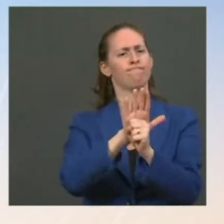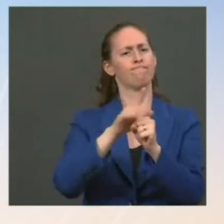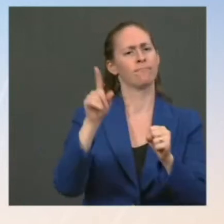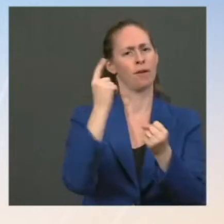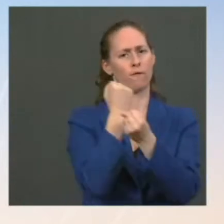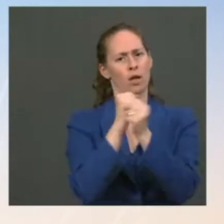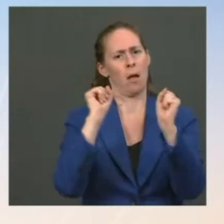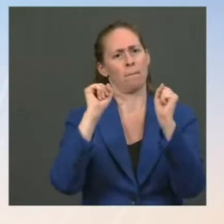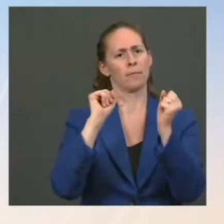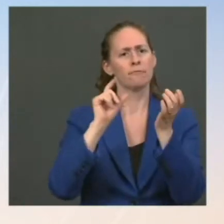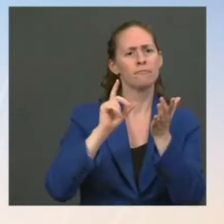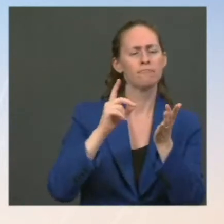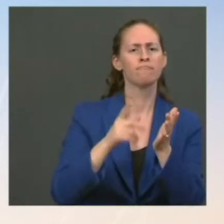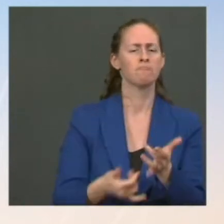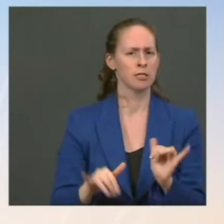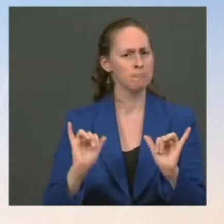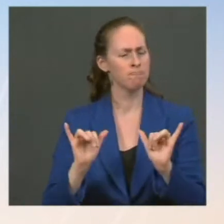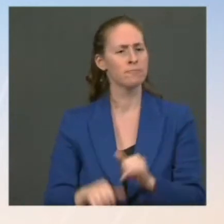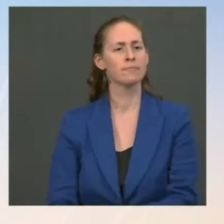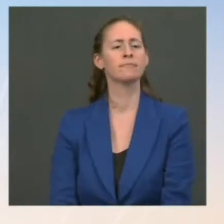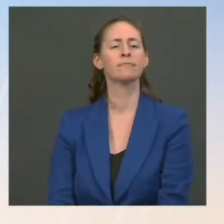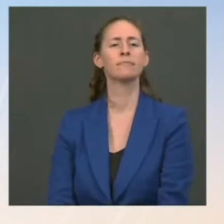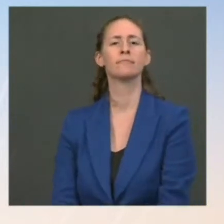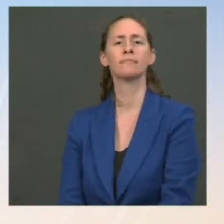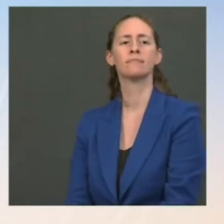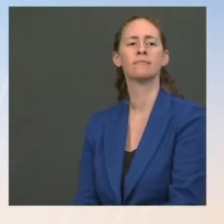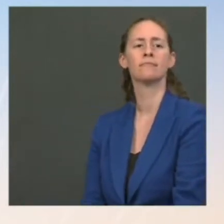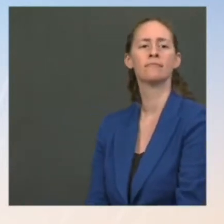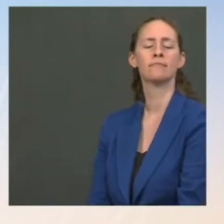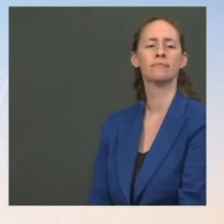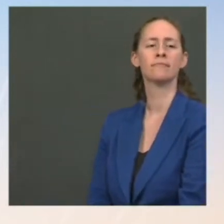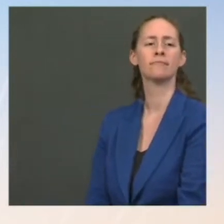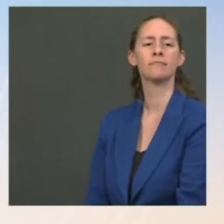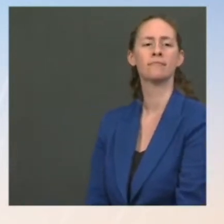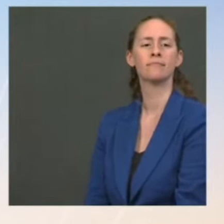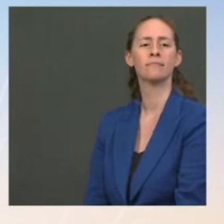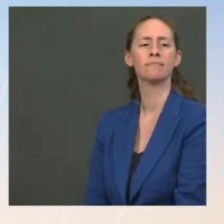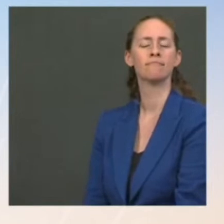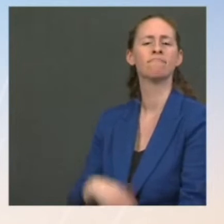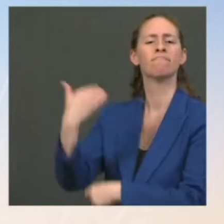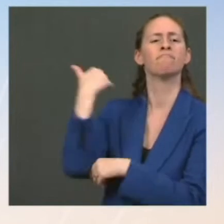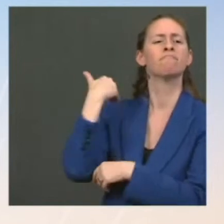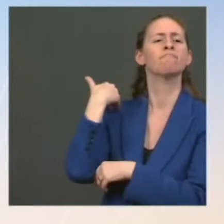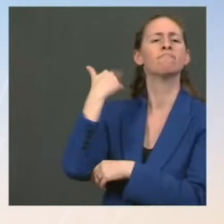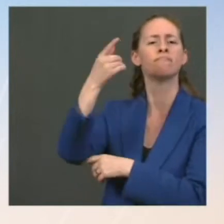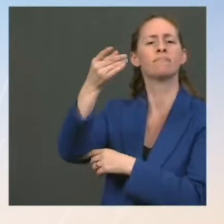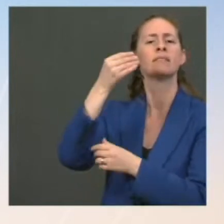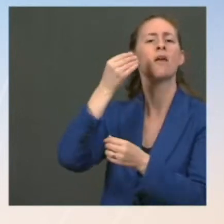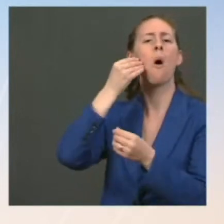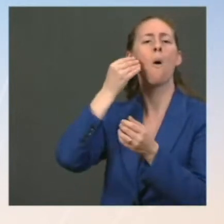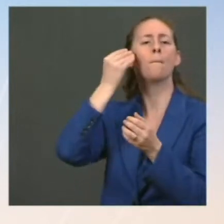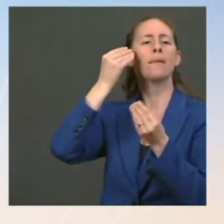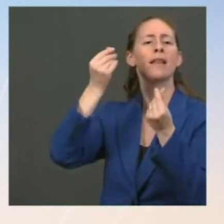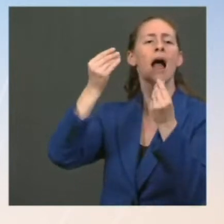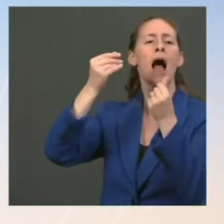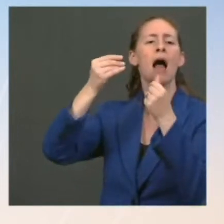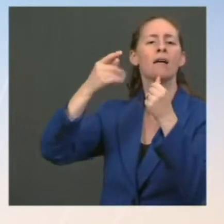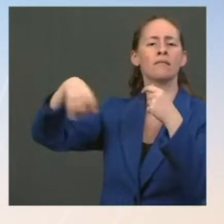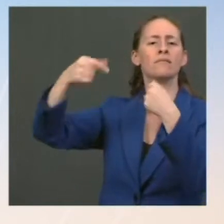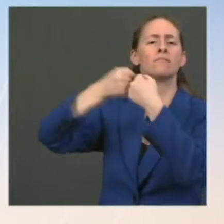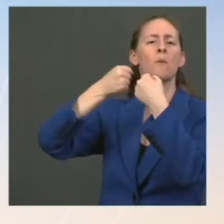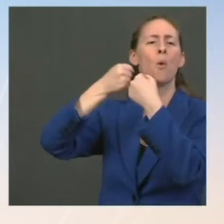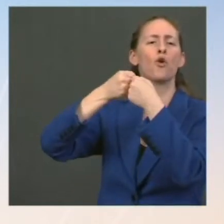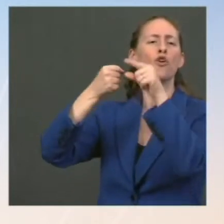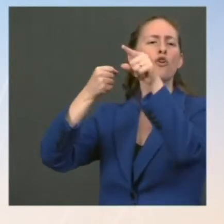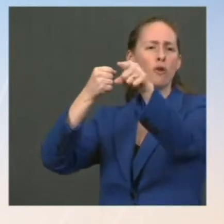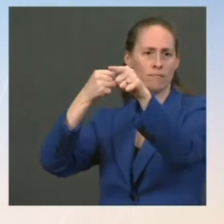back to the border on Friday. The Secretary of Homeland Security said that 12,000 migrants were released into the U.S. to have